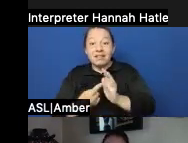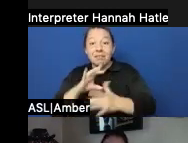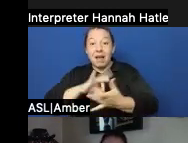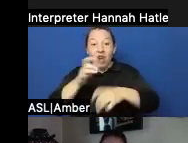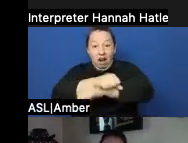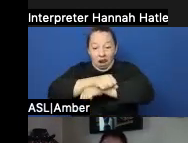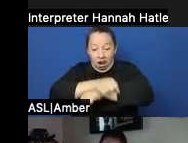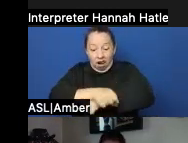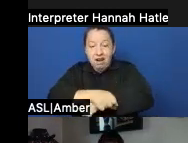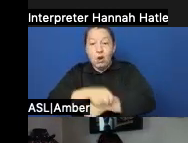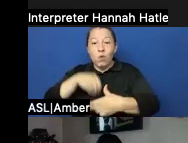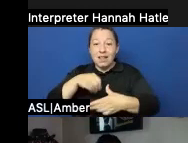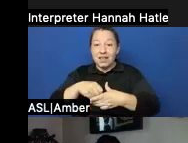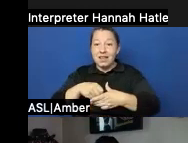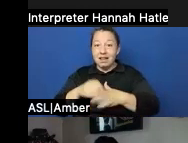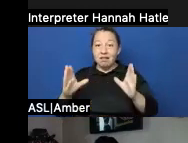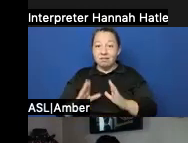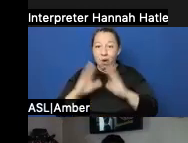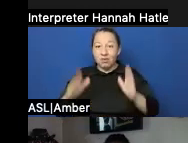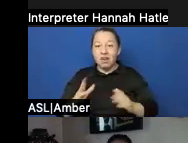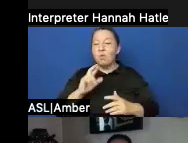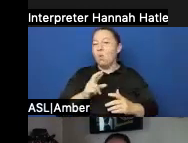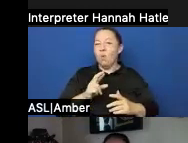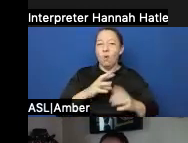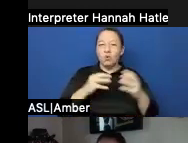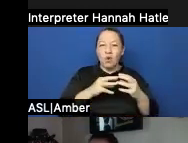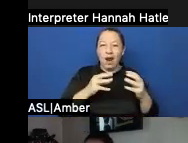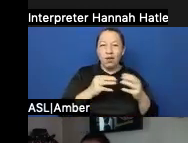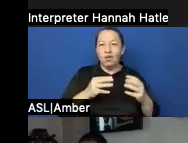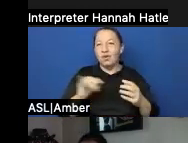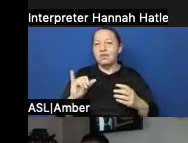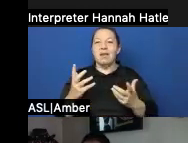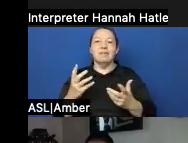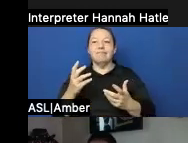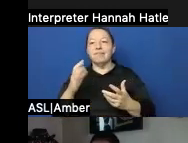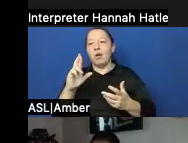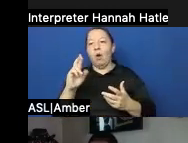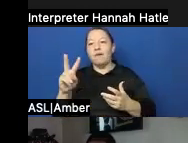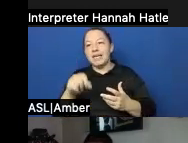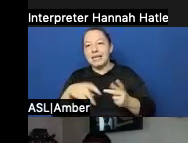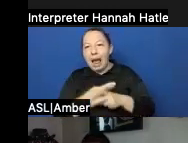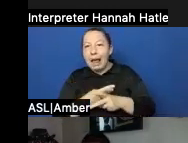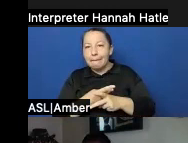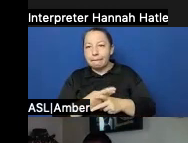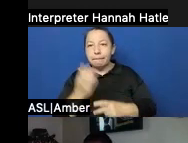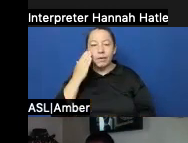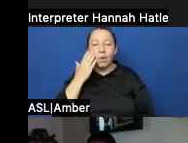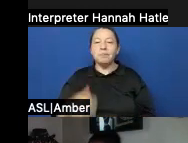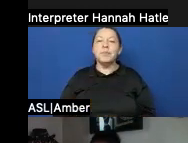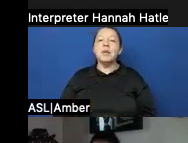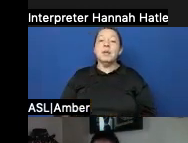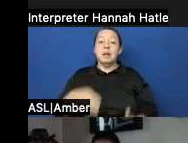shanties or the trailers, like, campers and whatnot. And then the buyers